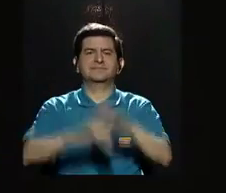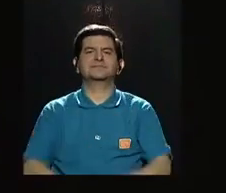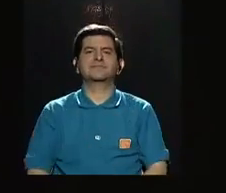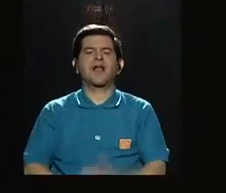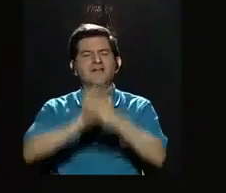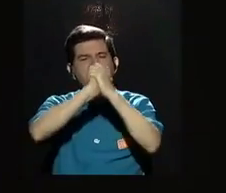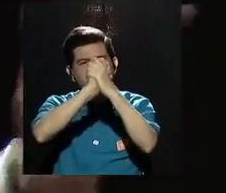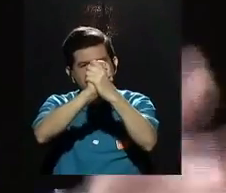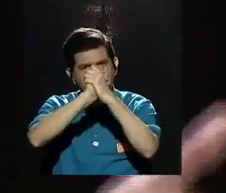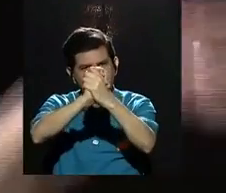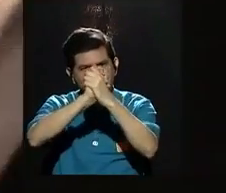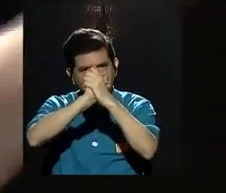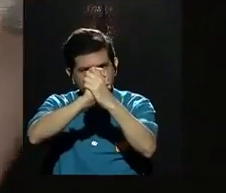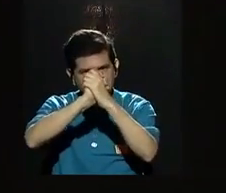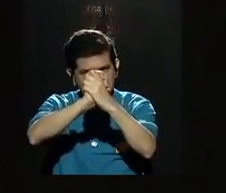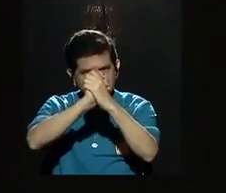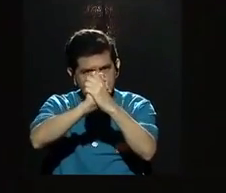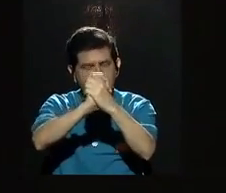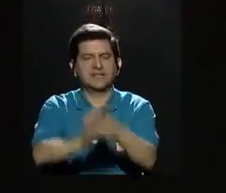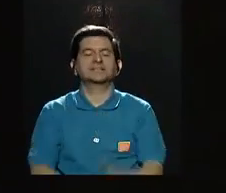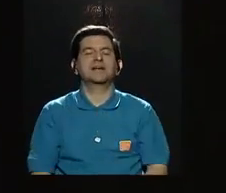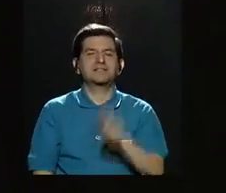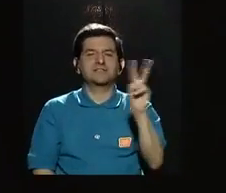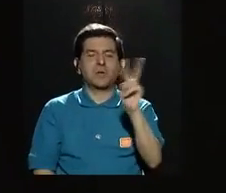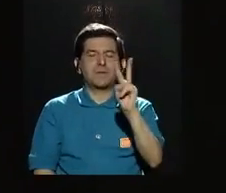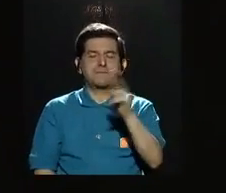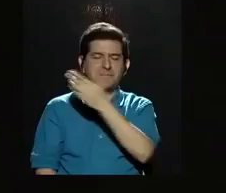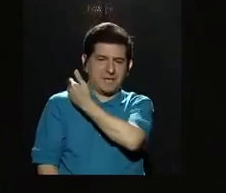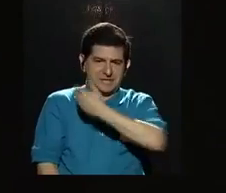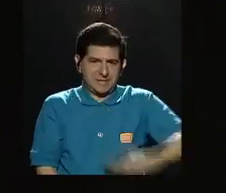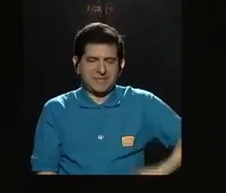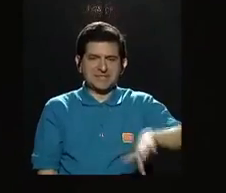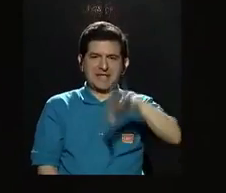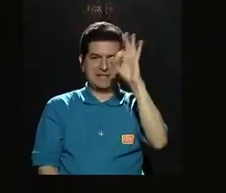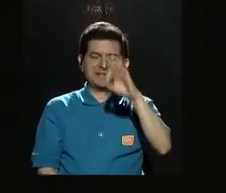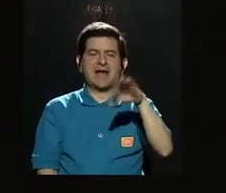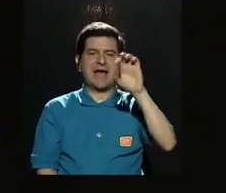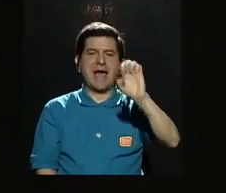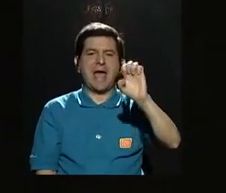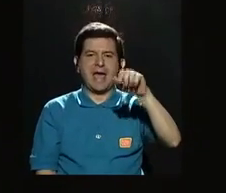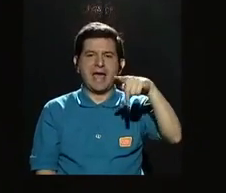Congratulations, Vice President-elect Epsi Campbell.